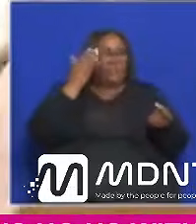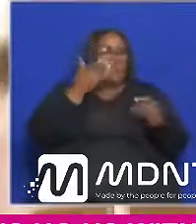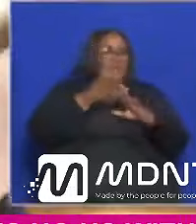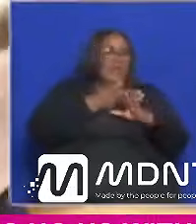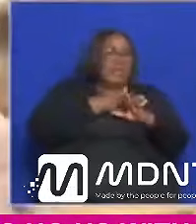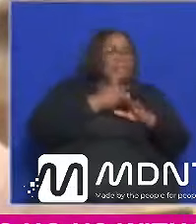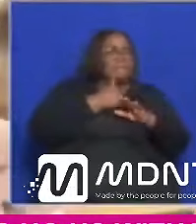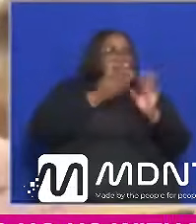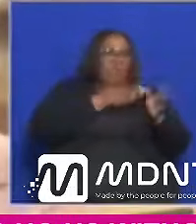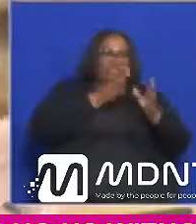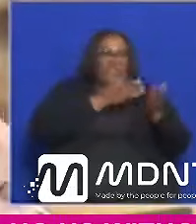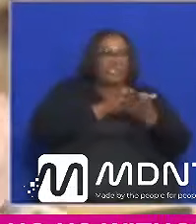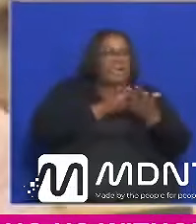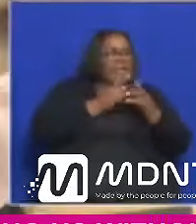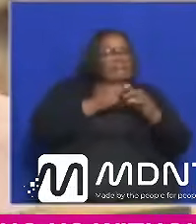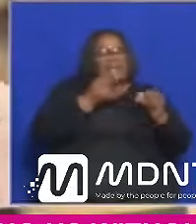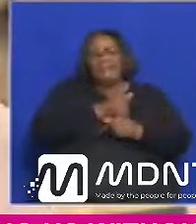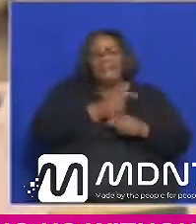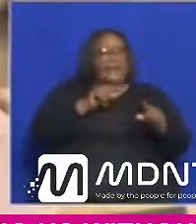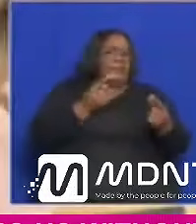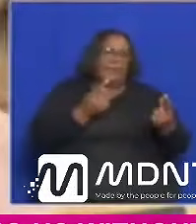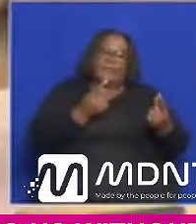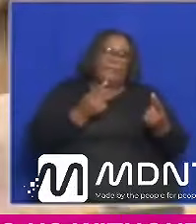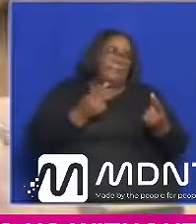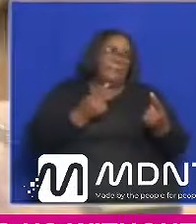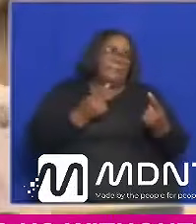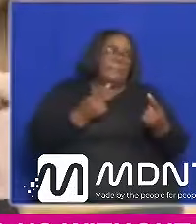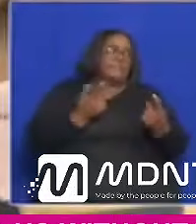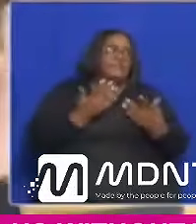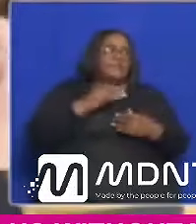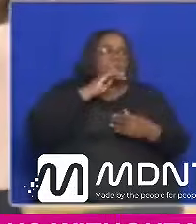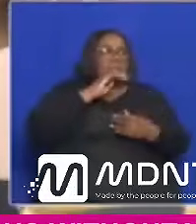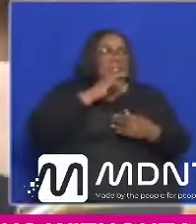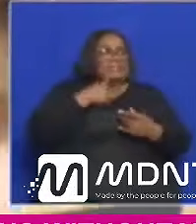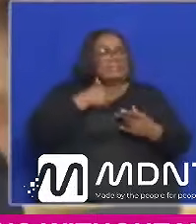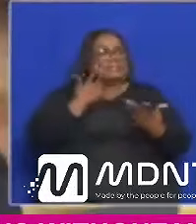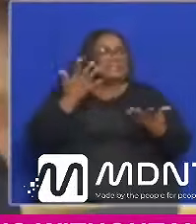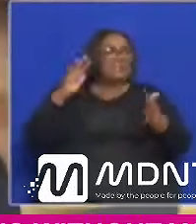but I unfortunately didn't, which leaves me in a bit of a predicament.